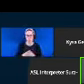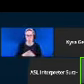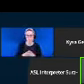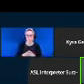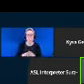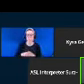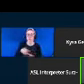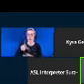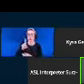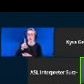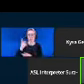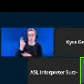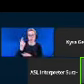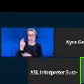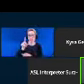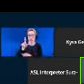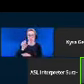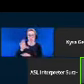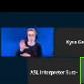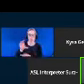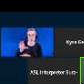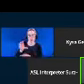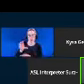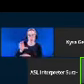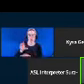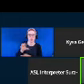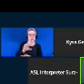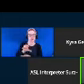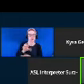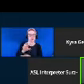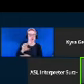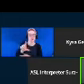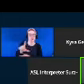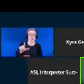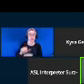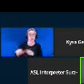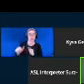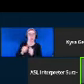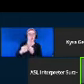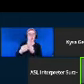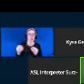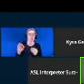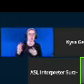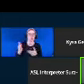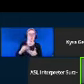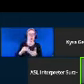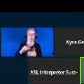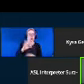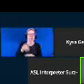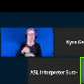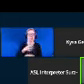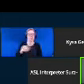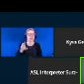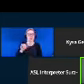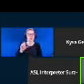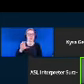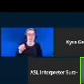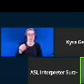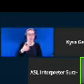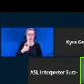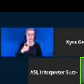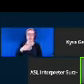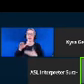in December of last year, CRCL worked with our Office of Partnership and Engagement, as well as with CISA, to hold in-person meetings with